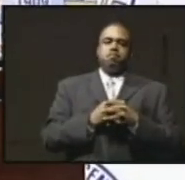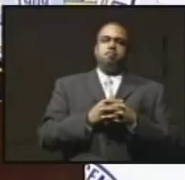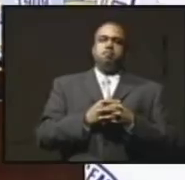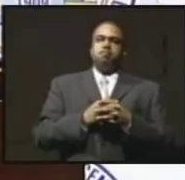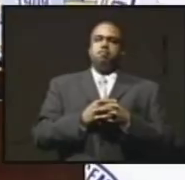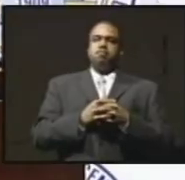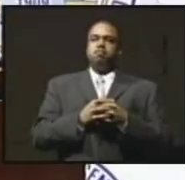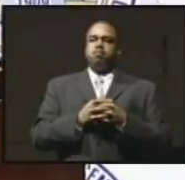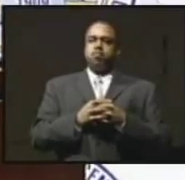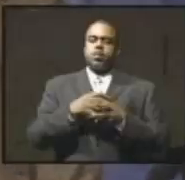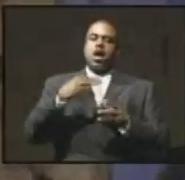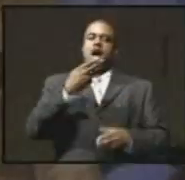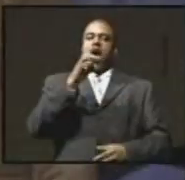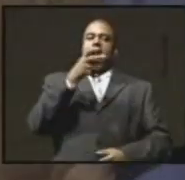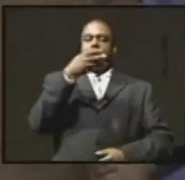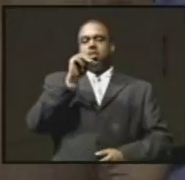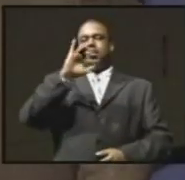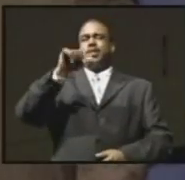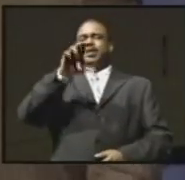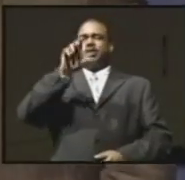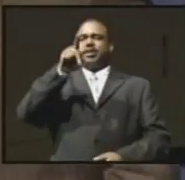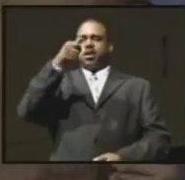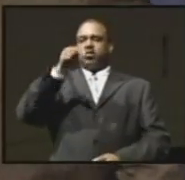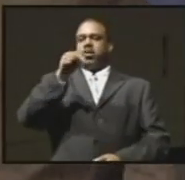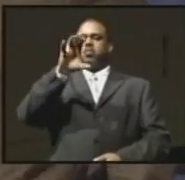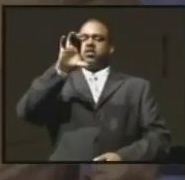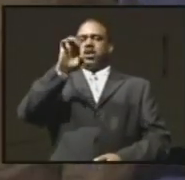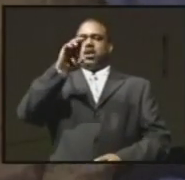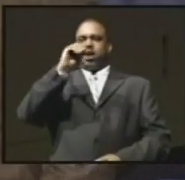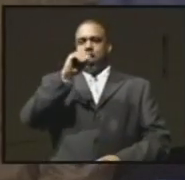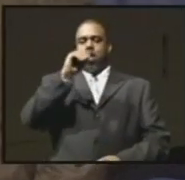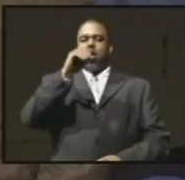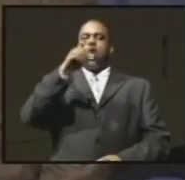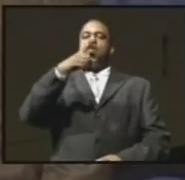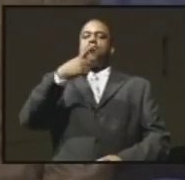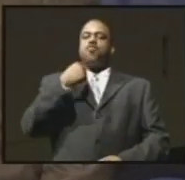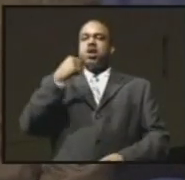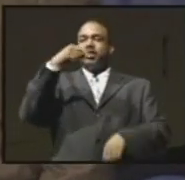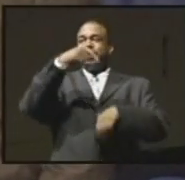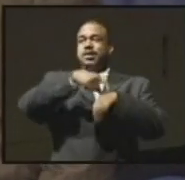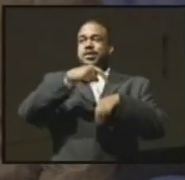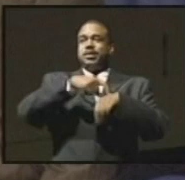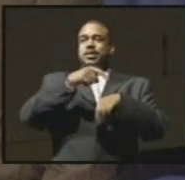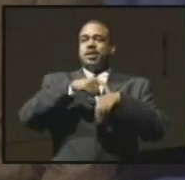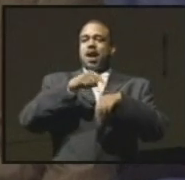Mr. Hiram Jackson, CEO, Real Times Media.